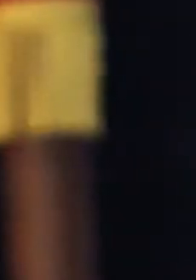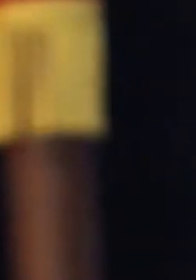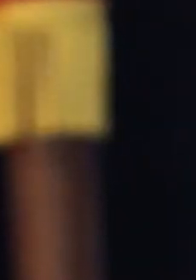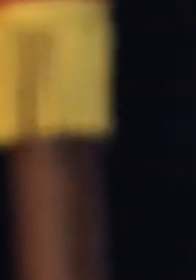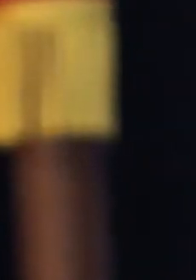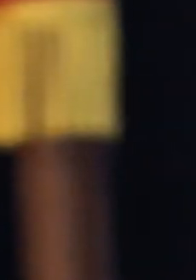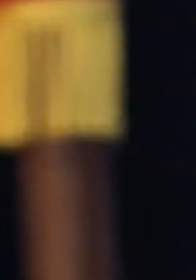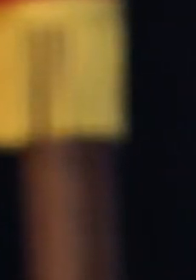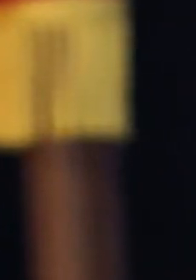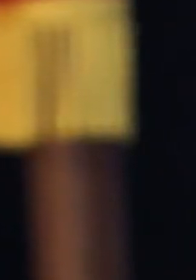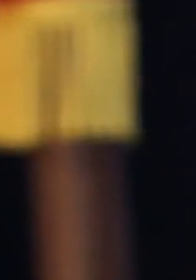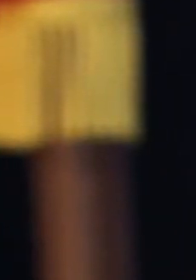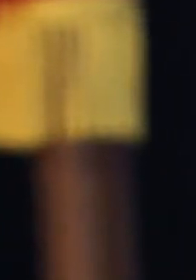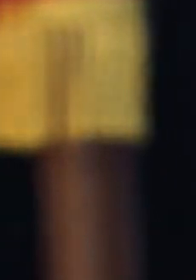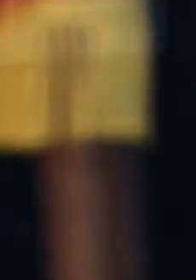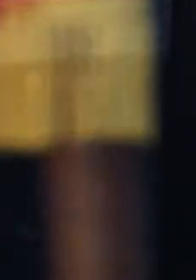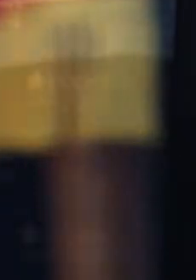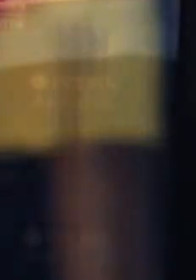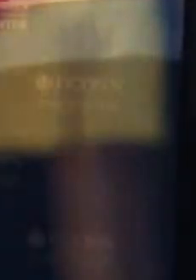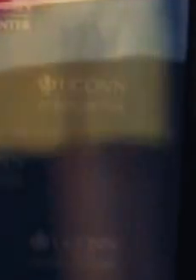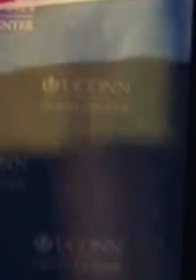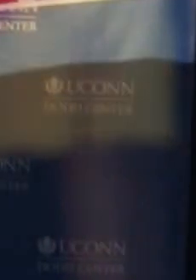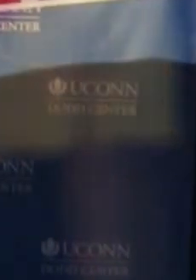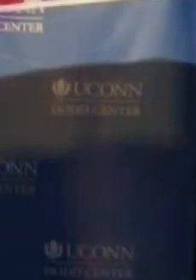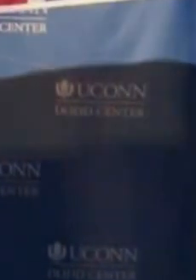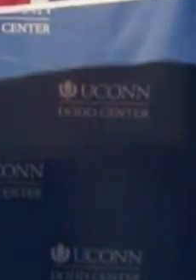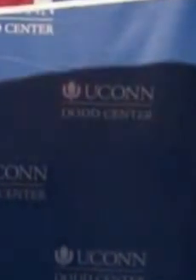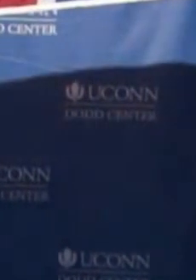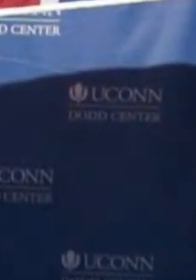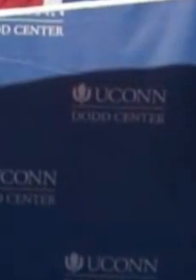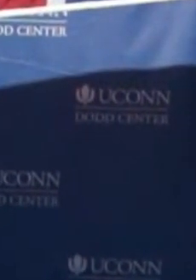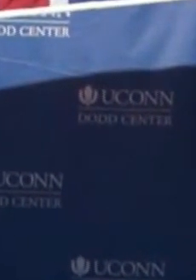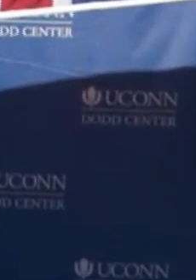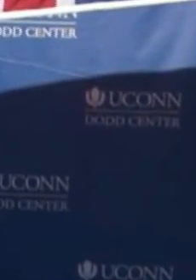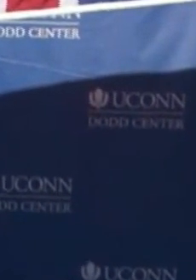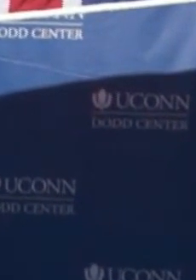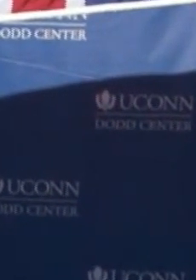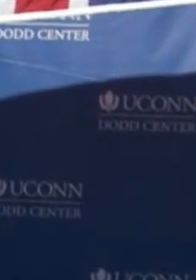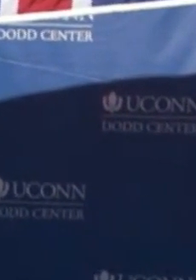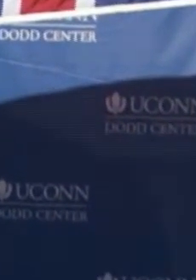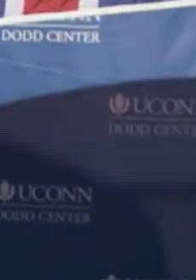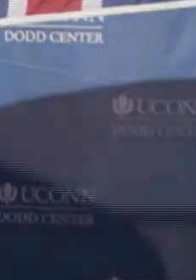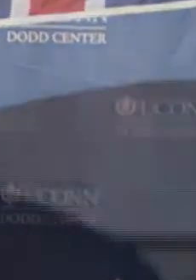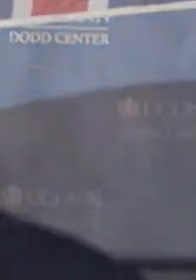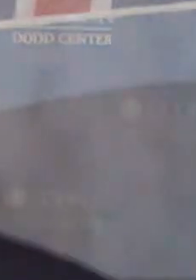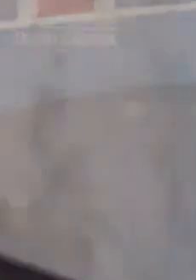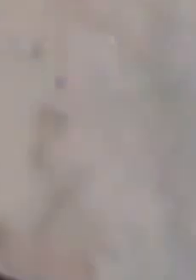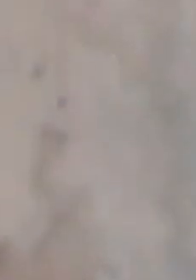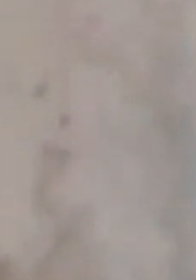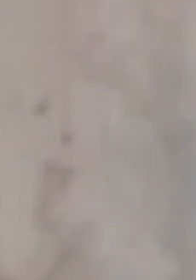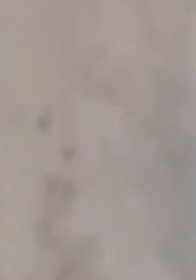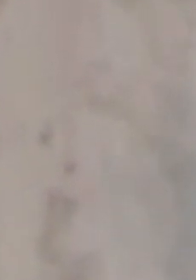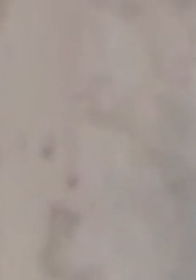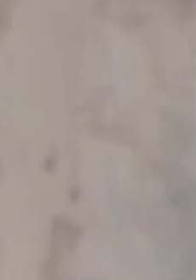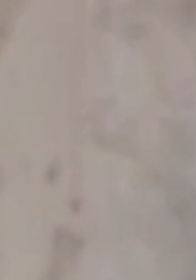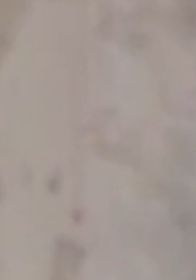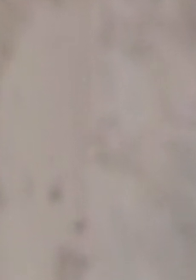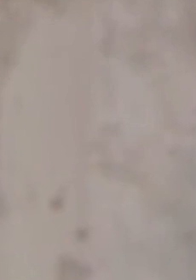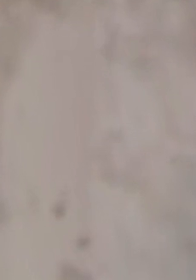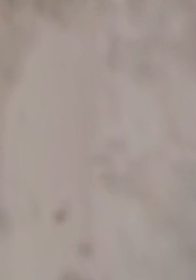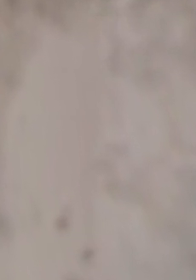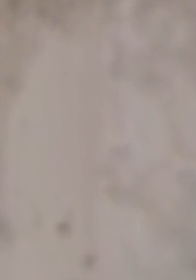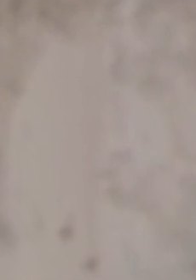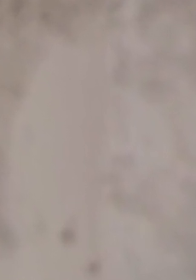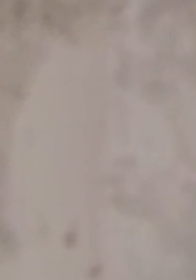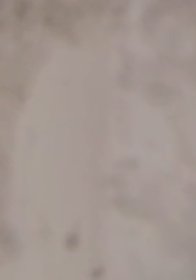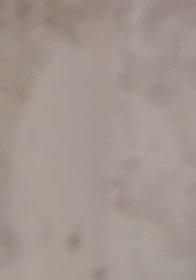2003, the university awarded the first Thomas J. Dodd Prize in International Justice and Human Rights. Also in 2003, the university